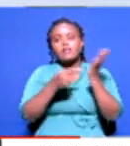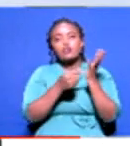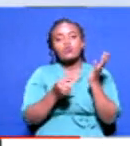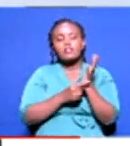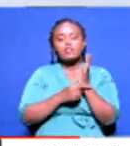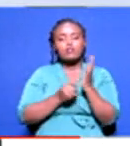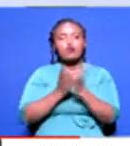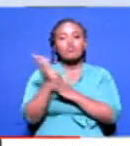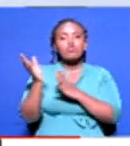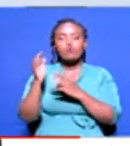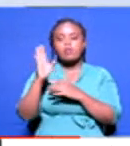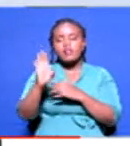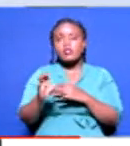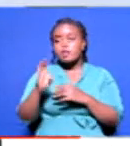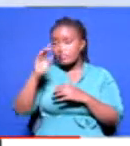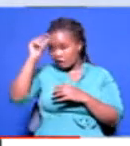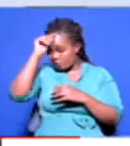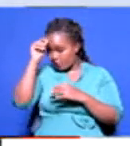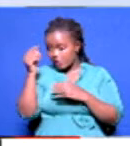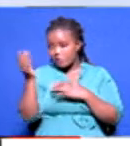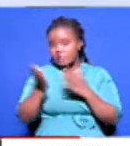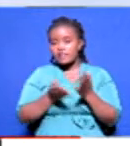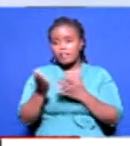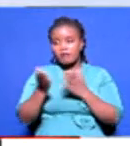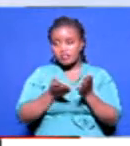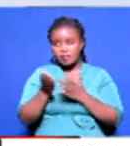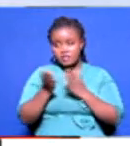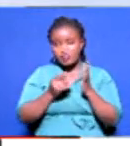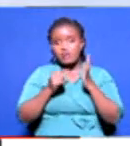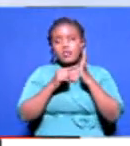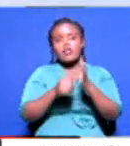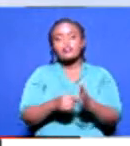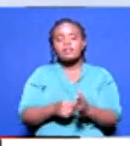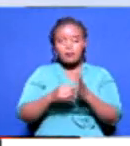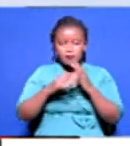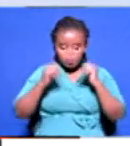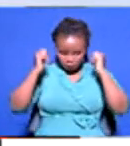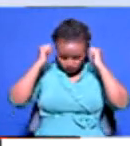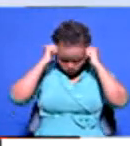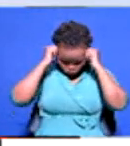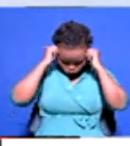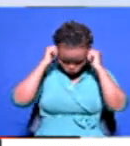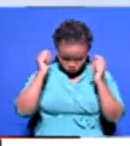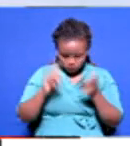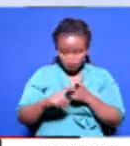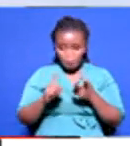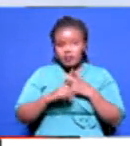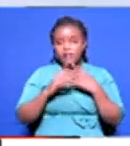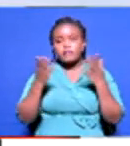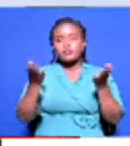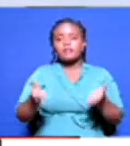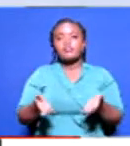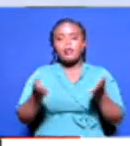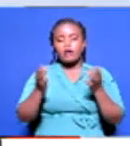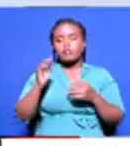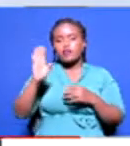of e-government services like e-education and now the famous